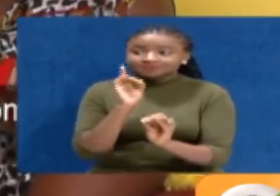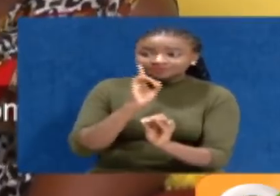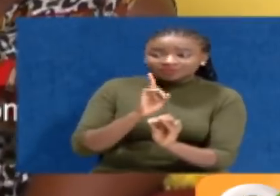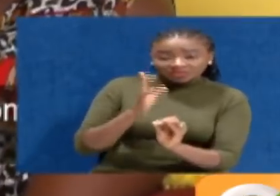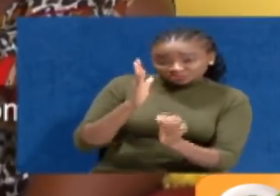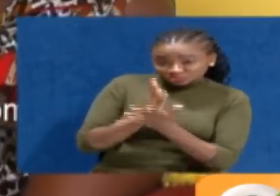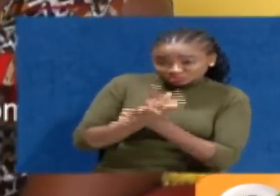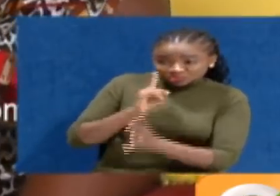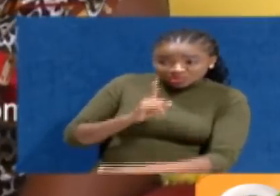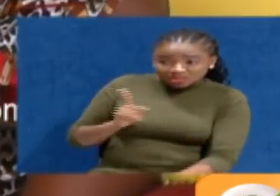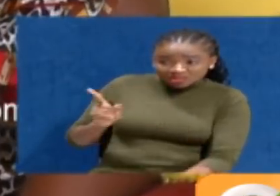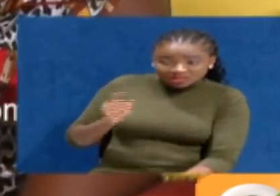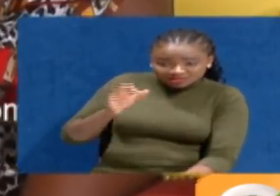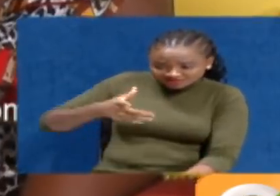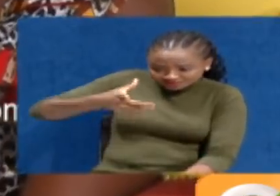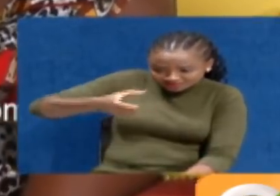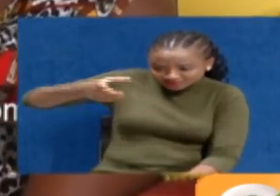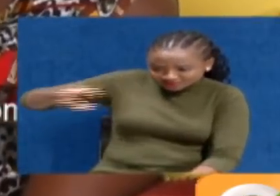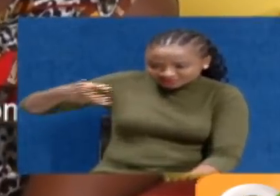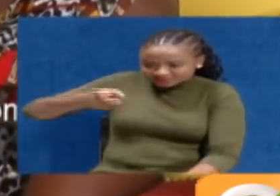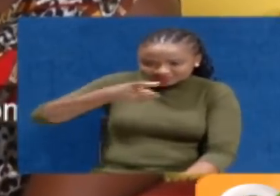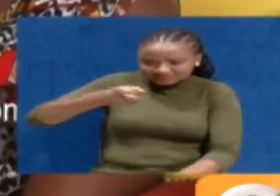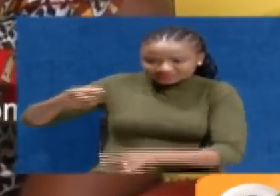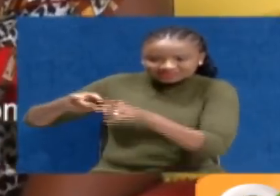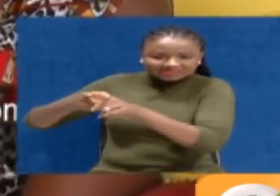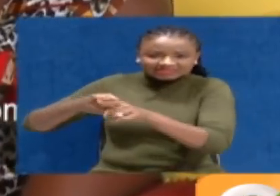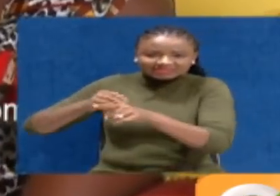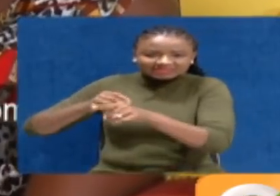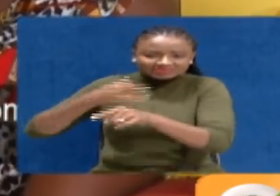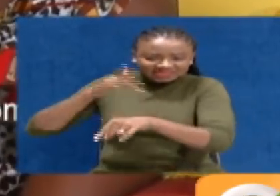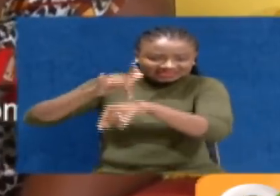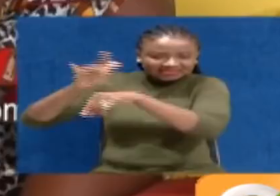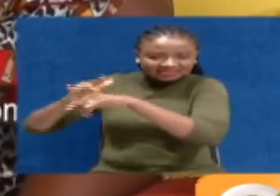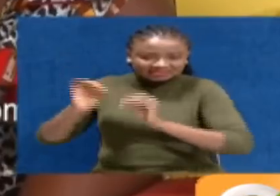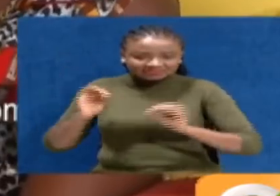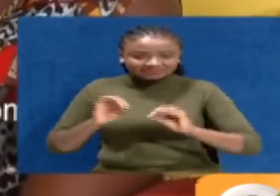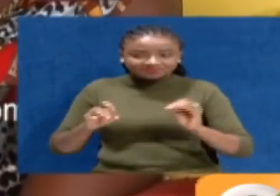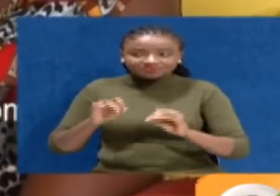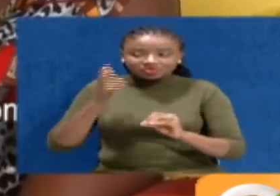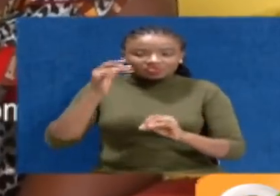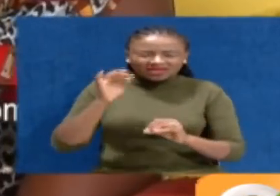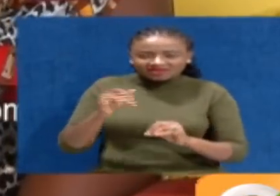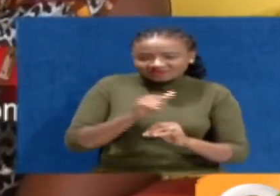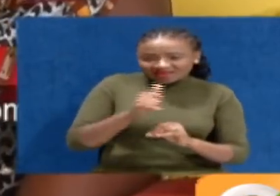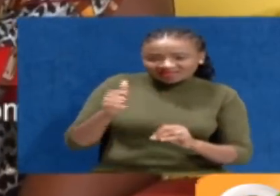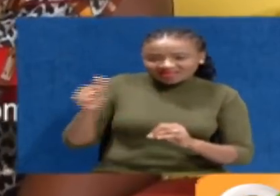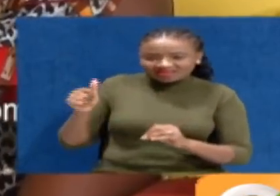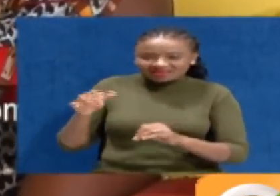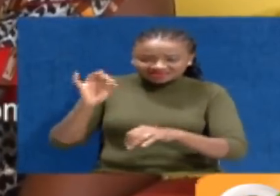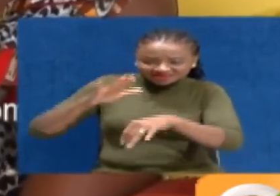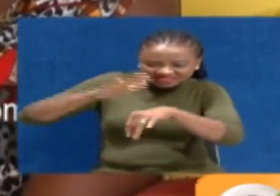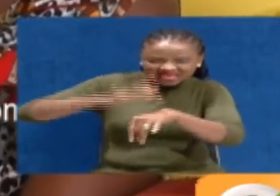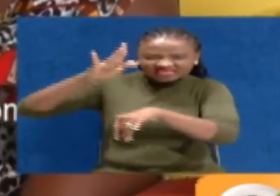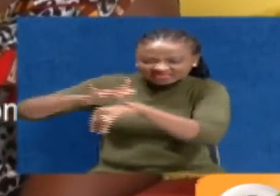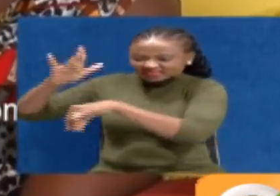cause nikimwagilia tu siguzi tu yenyewe inajispread. Sita mshikashika kusema kama hizi mafuta zingine jua ile